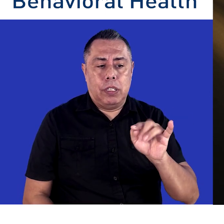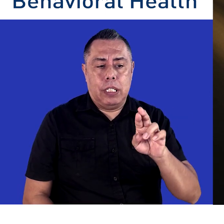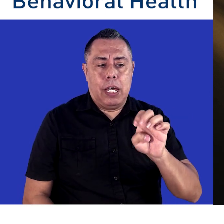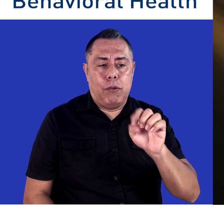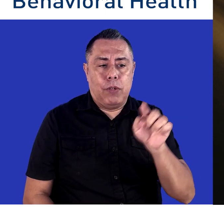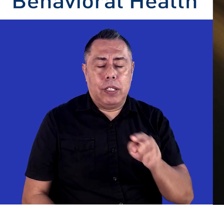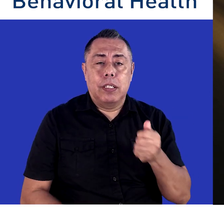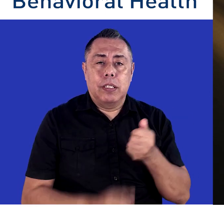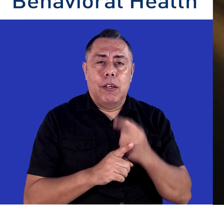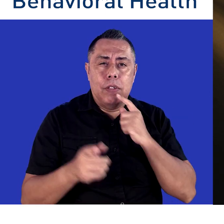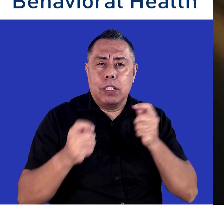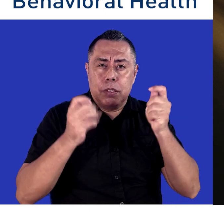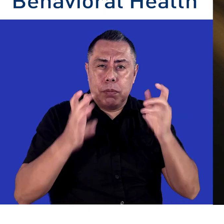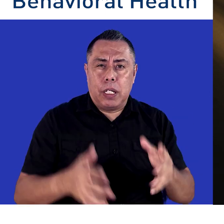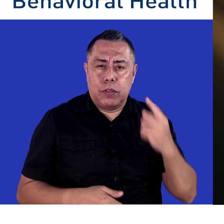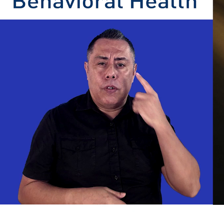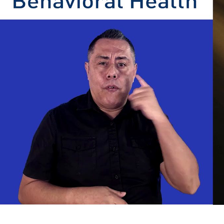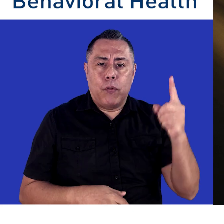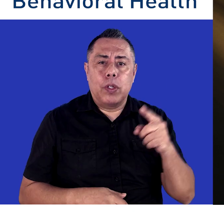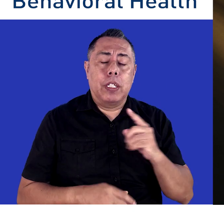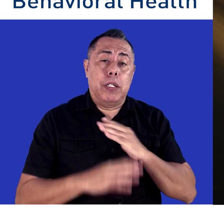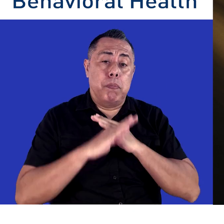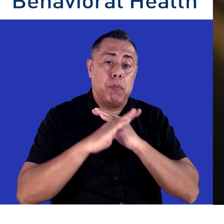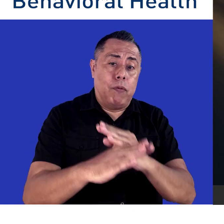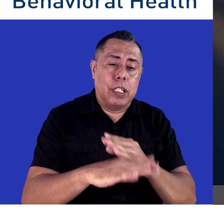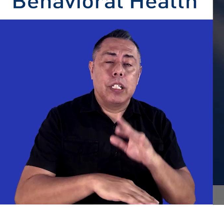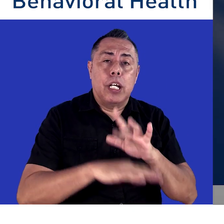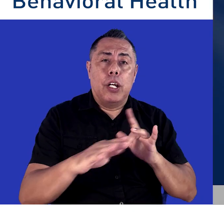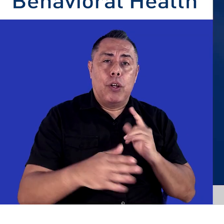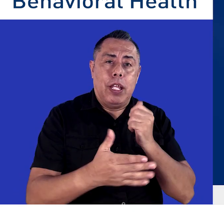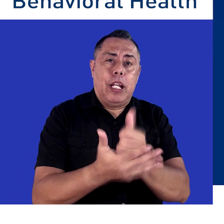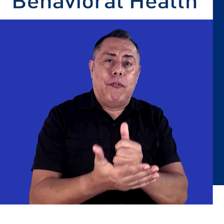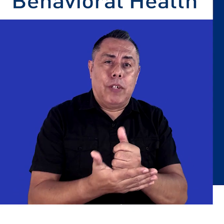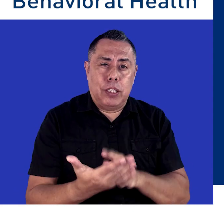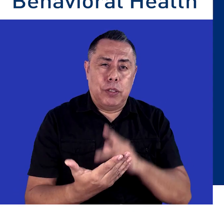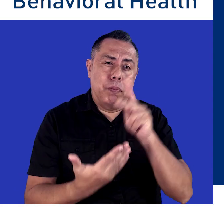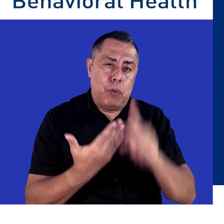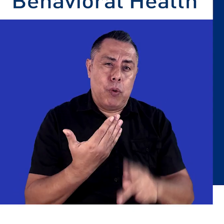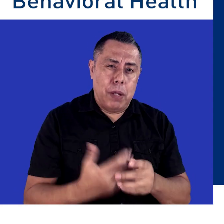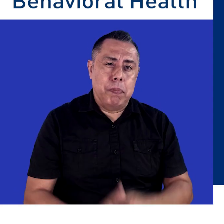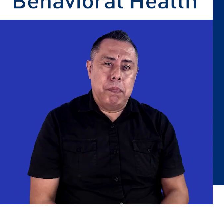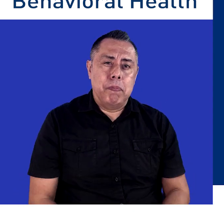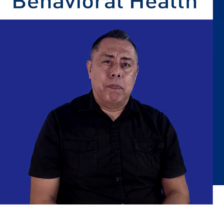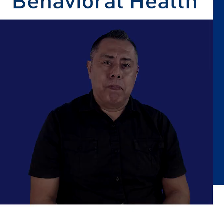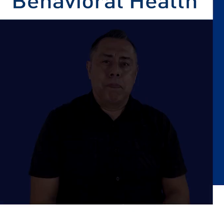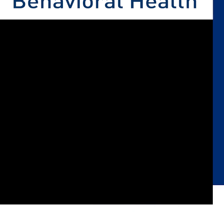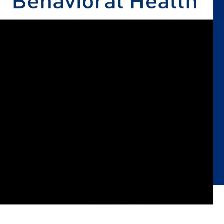manager of the Prevention and Early Intervention component.